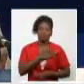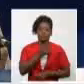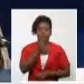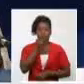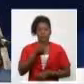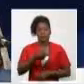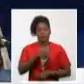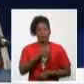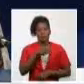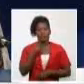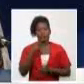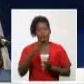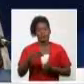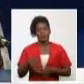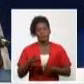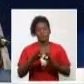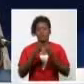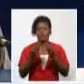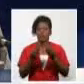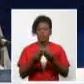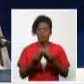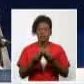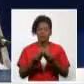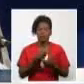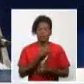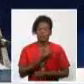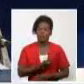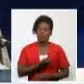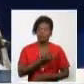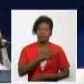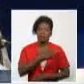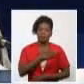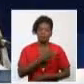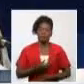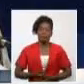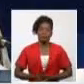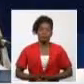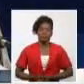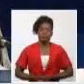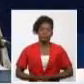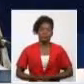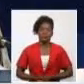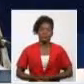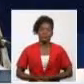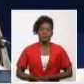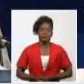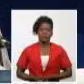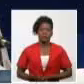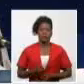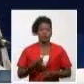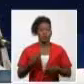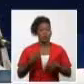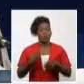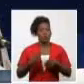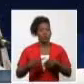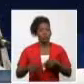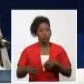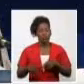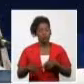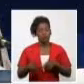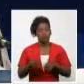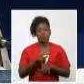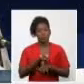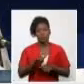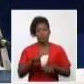deterioration of consciousness. It was necessary to intubate him and ventilate him,